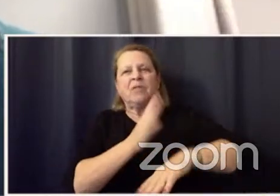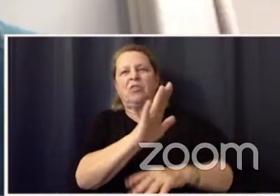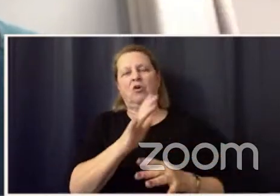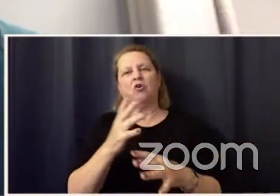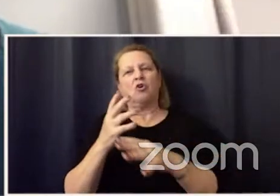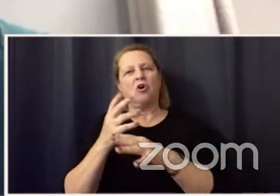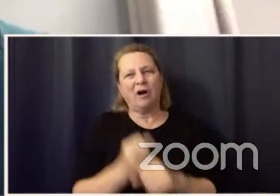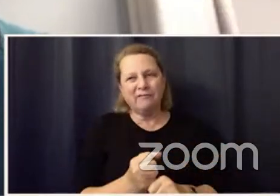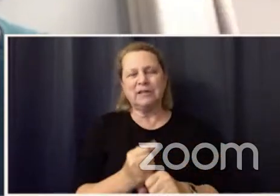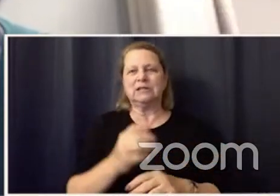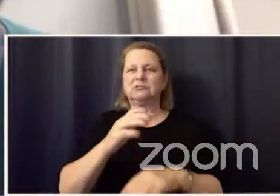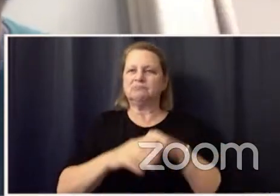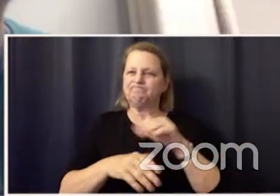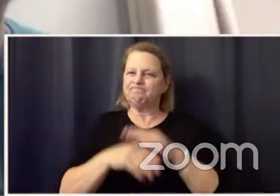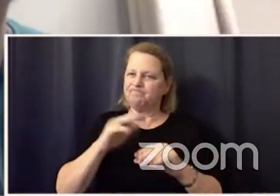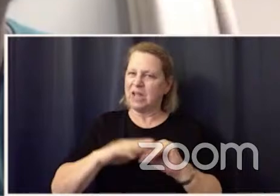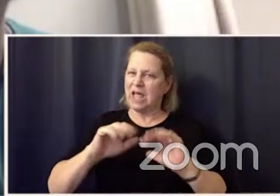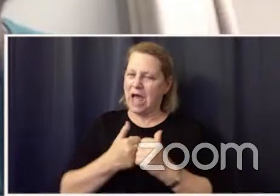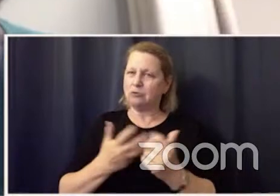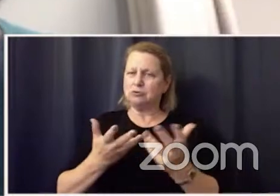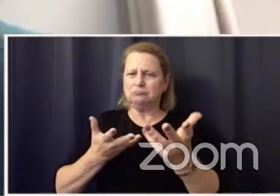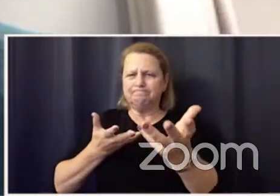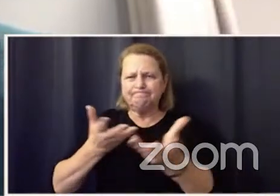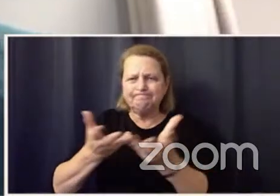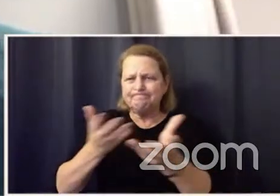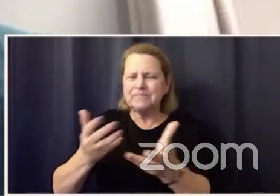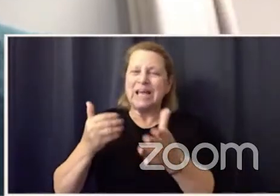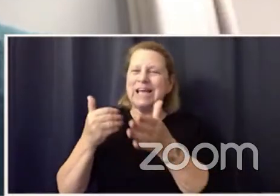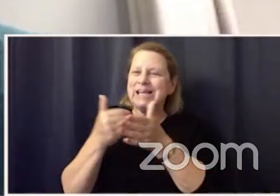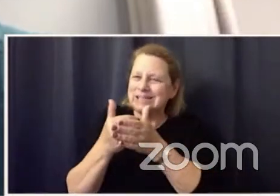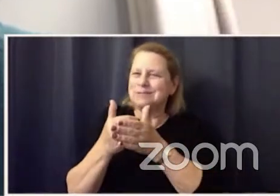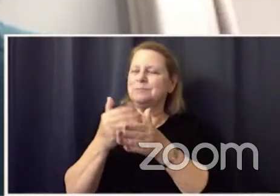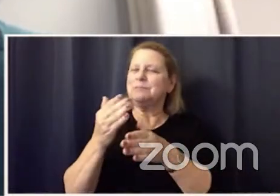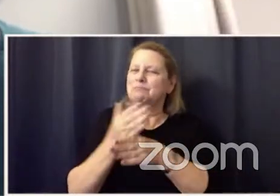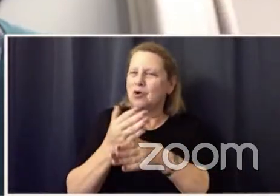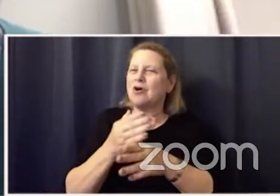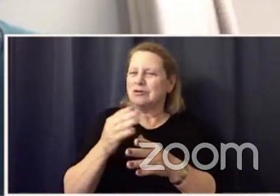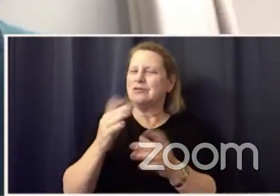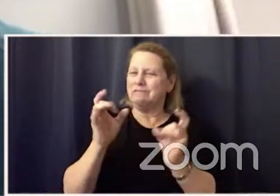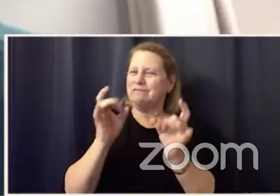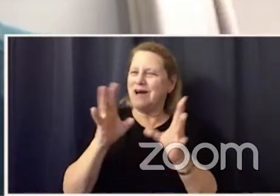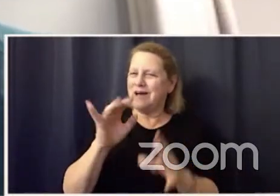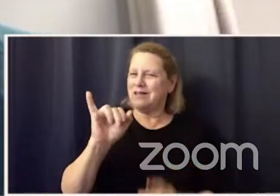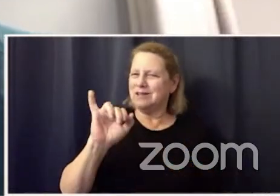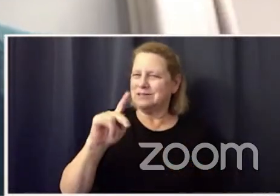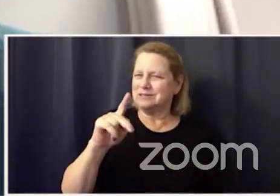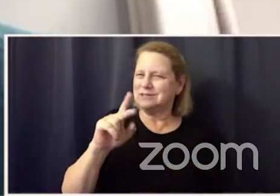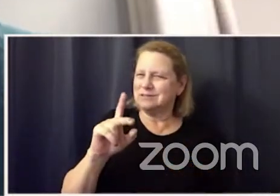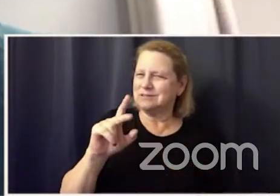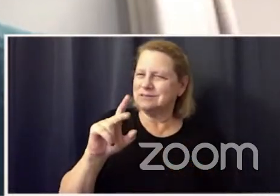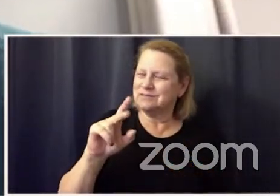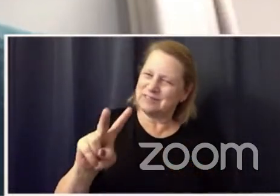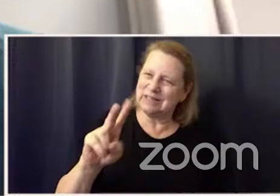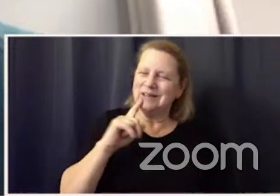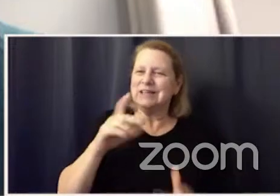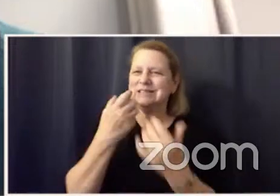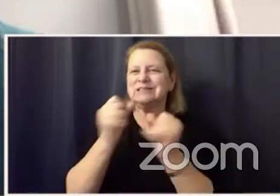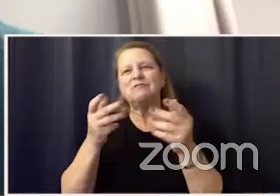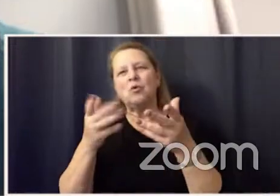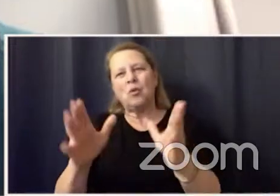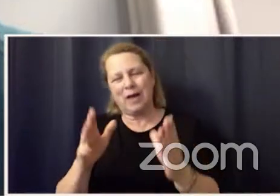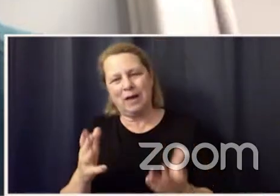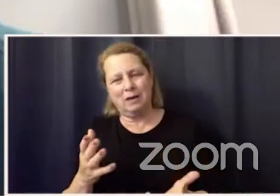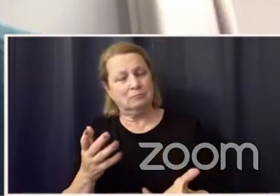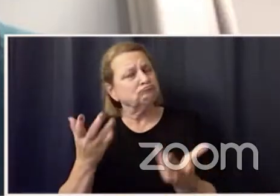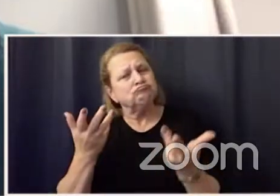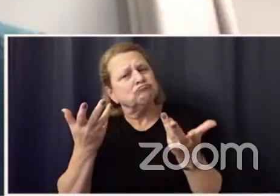confidence in how to address intimate partner violence in a safe manner, so that doctors are not